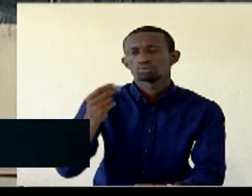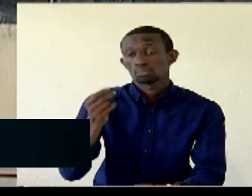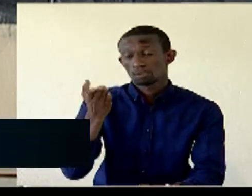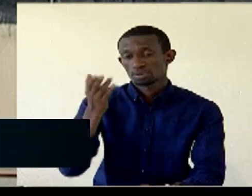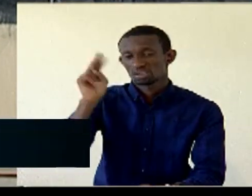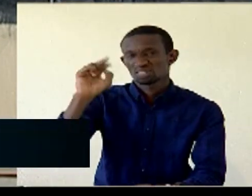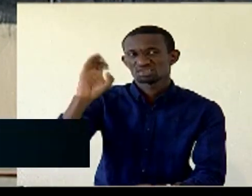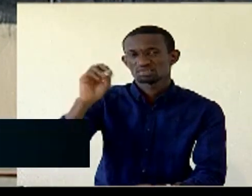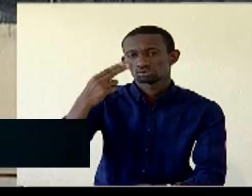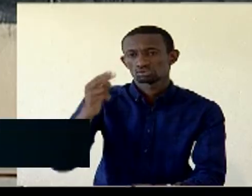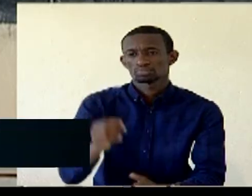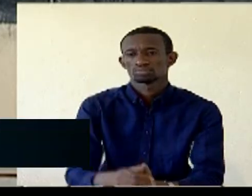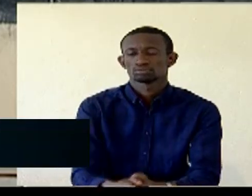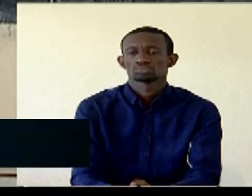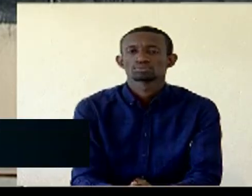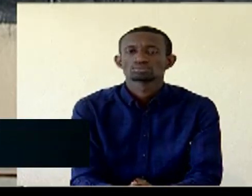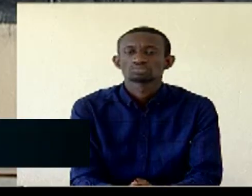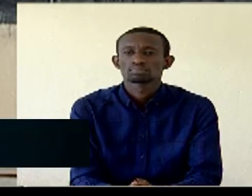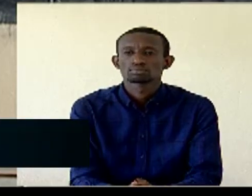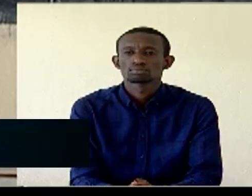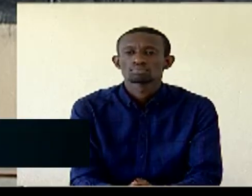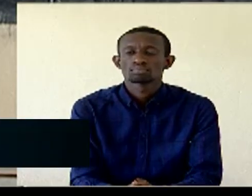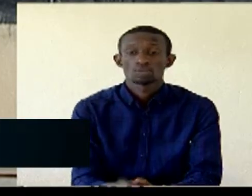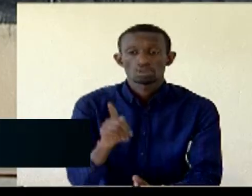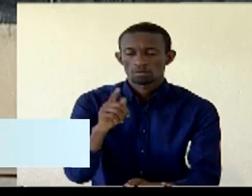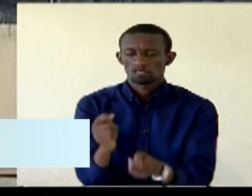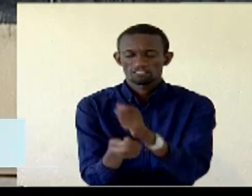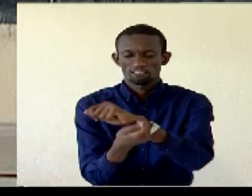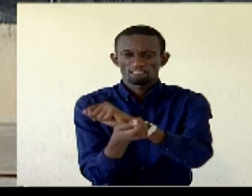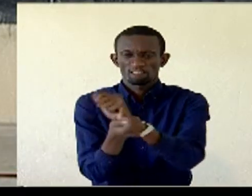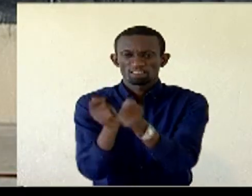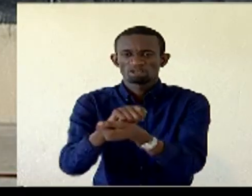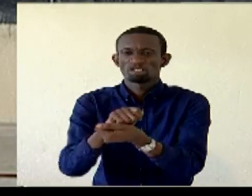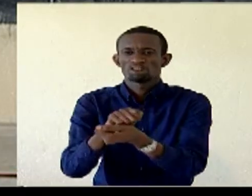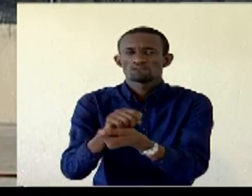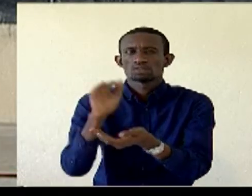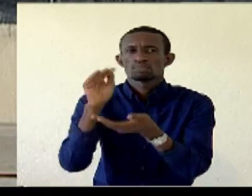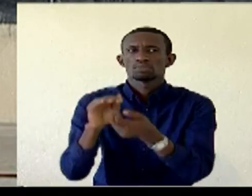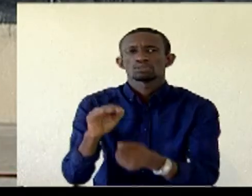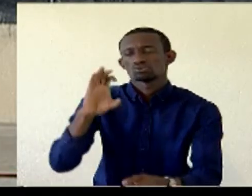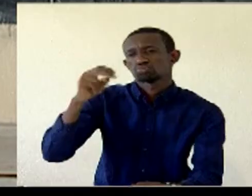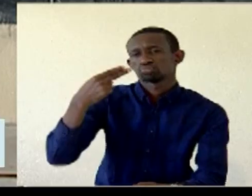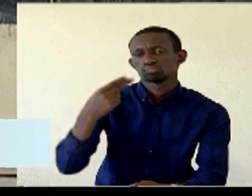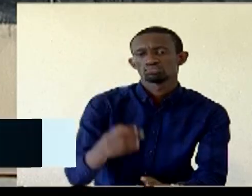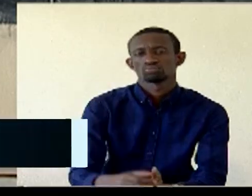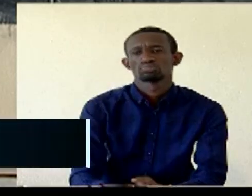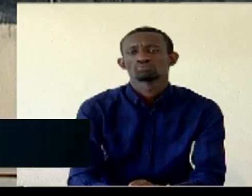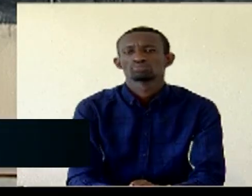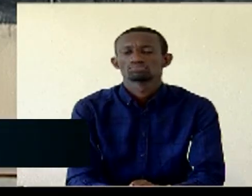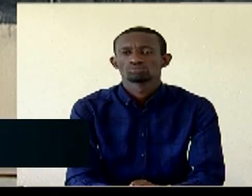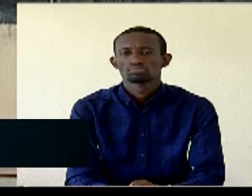in presence of sodium hydroxide. So it will change this one, reduce it to amine, that is